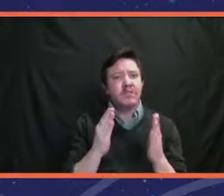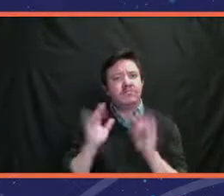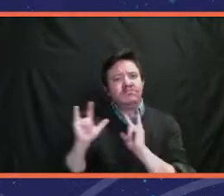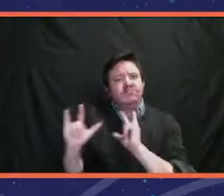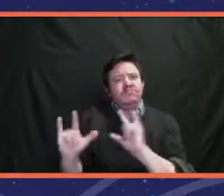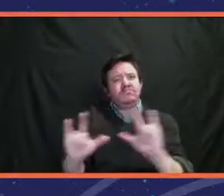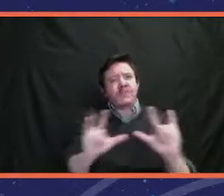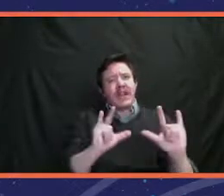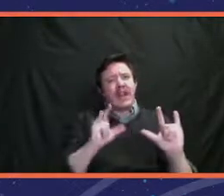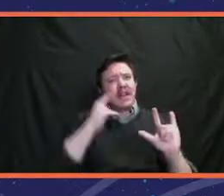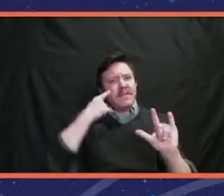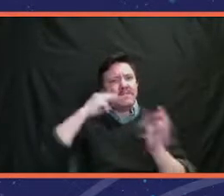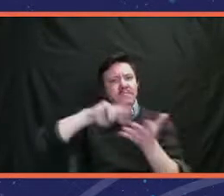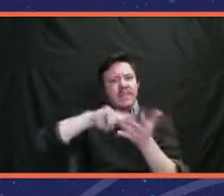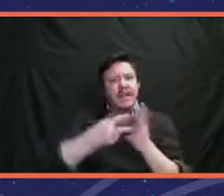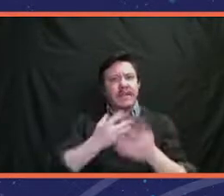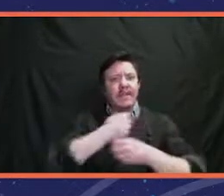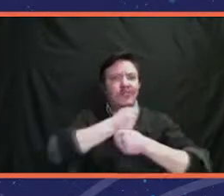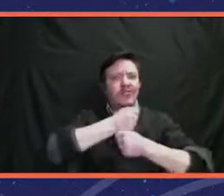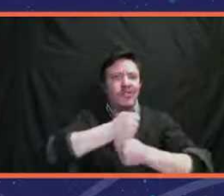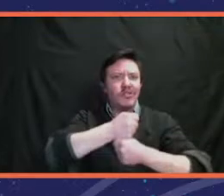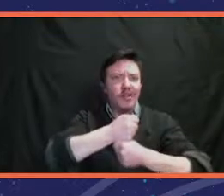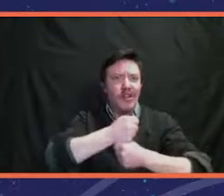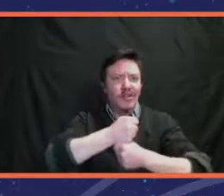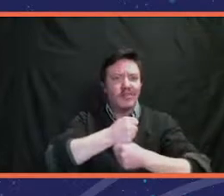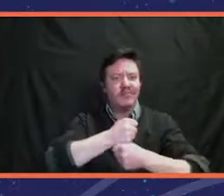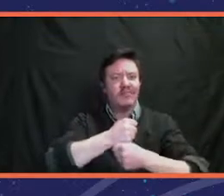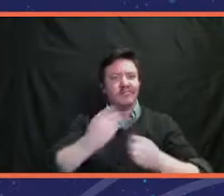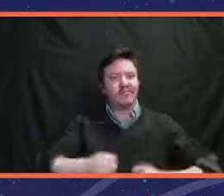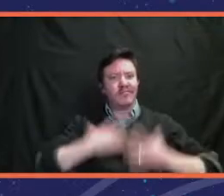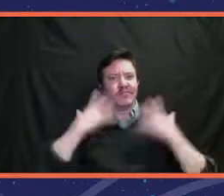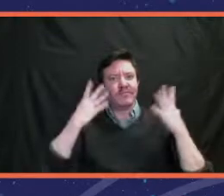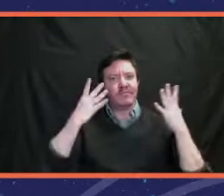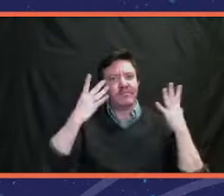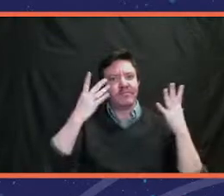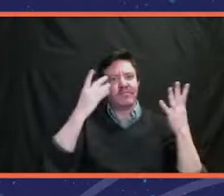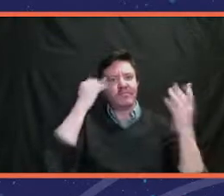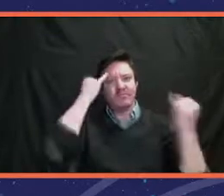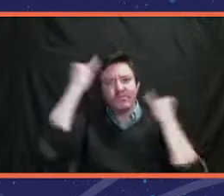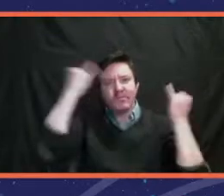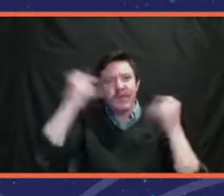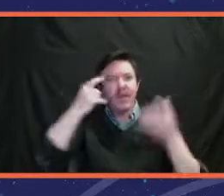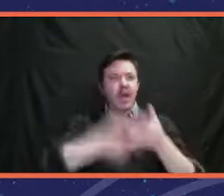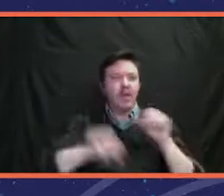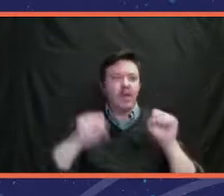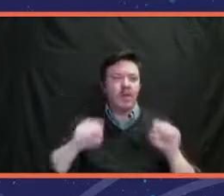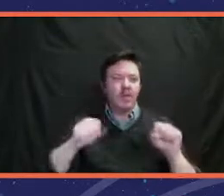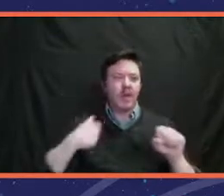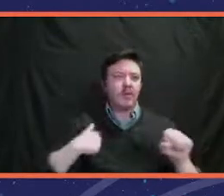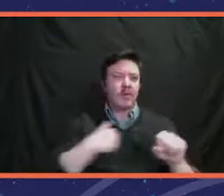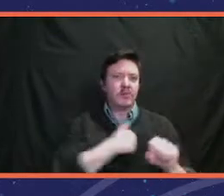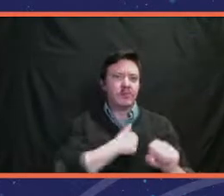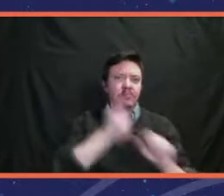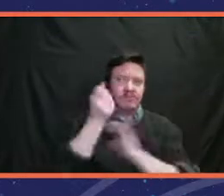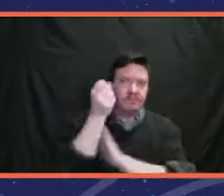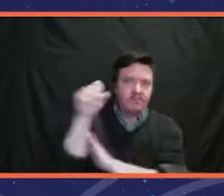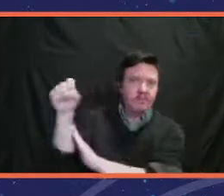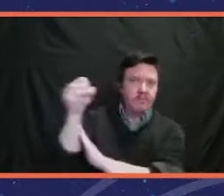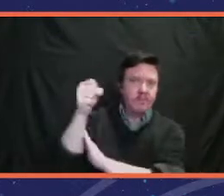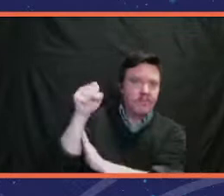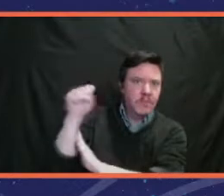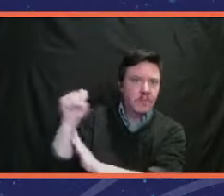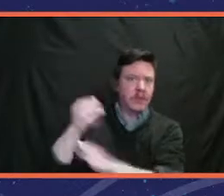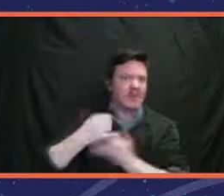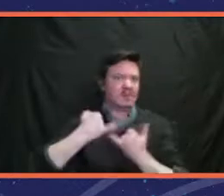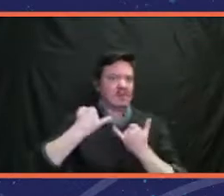create, to light up our imagination around what's possible as we resist the current push back to a very toxic, not